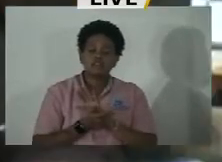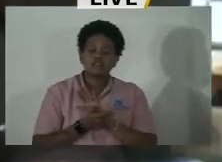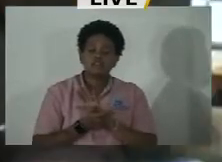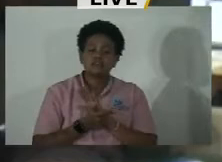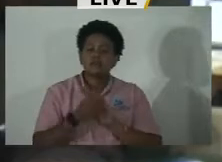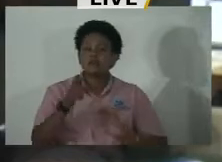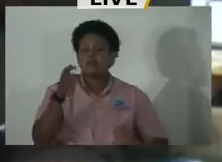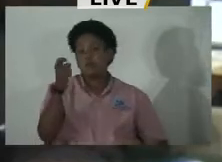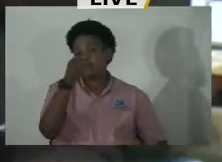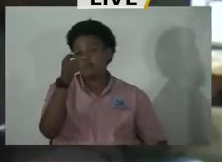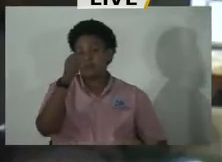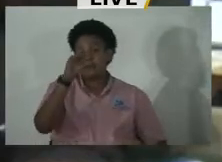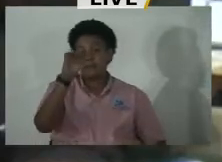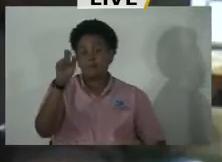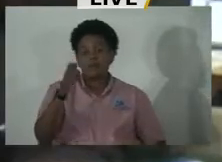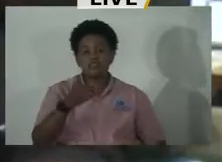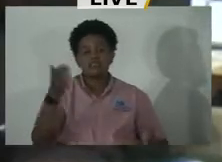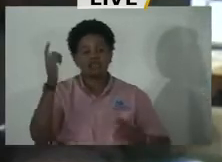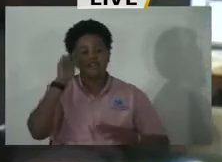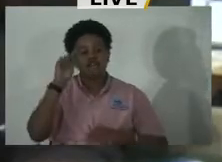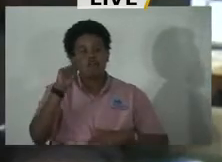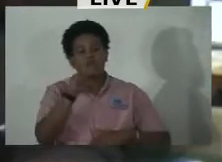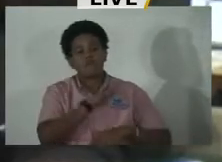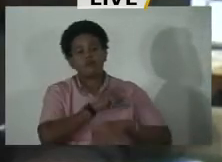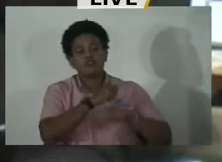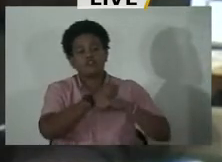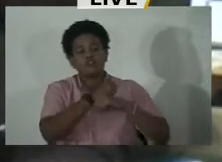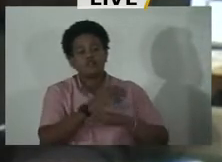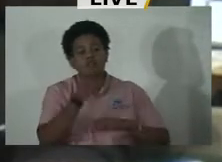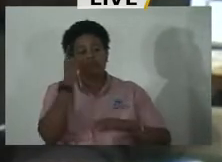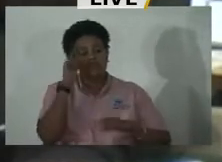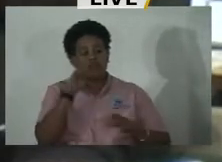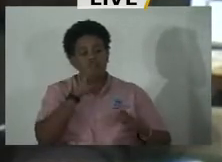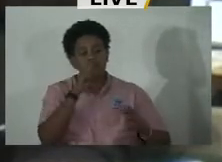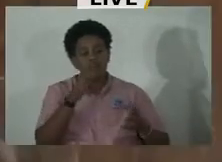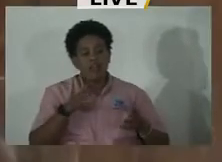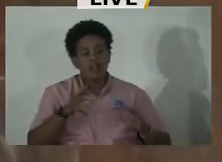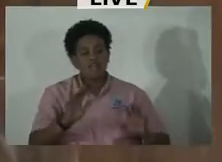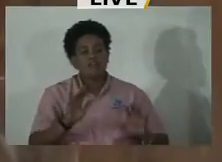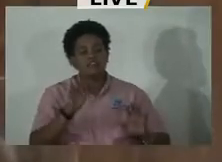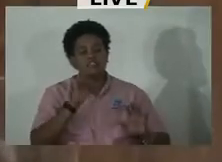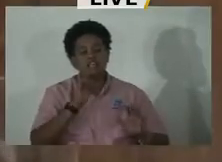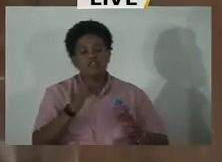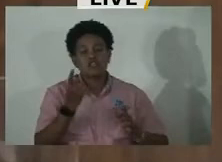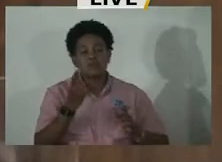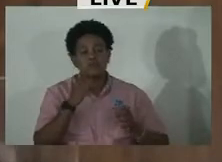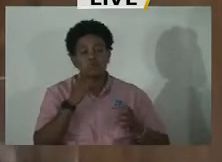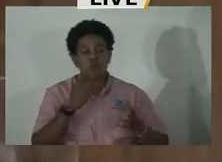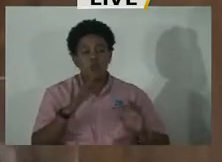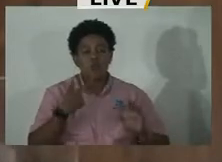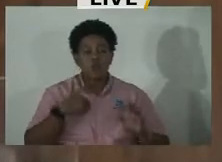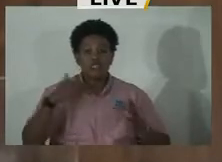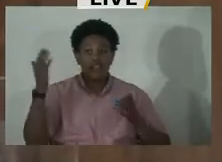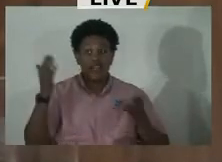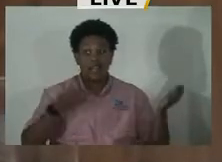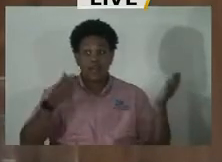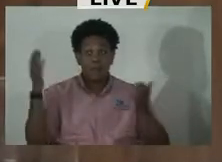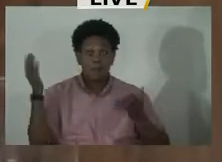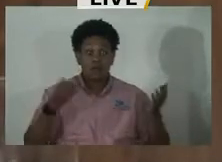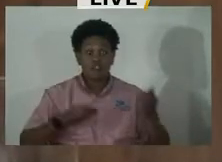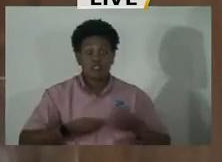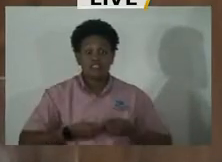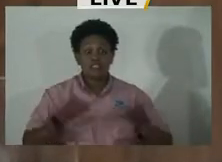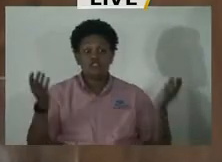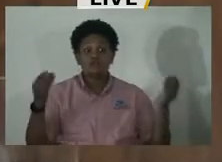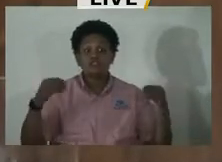pepper spray or mace carried for personal protection, and facilitate a regime that would allow its importation, distribution,